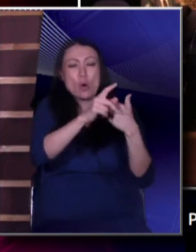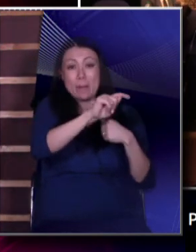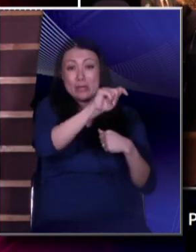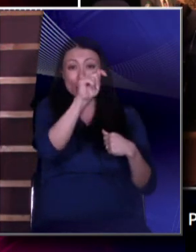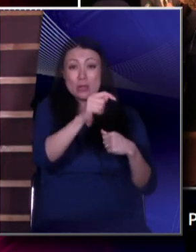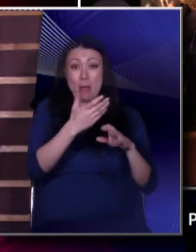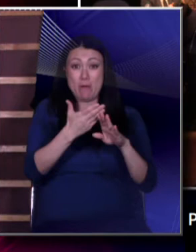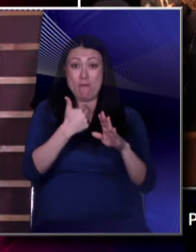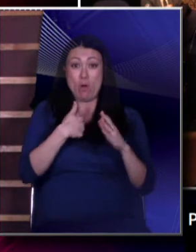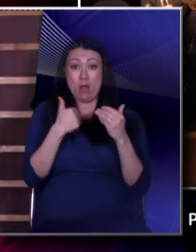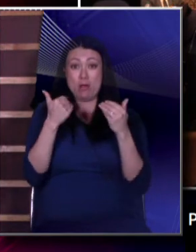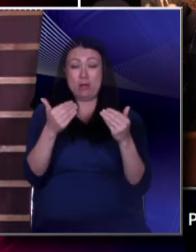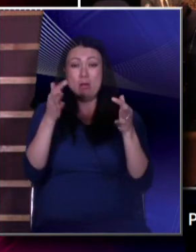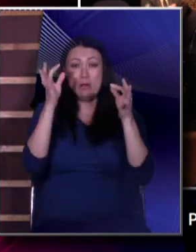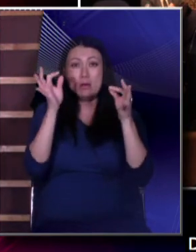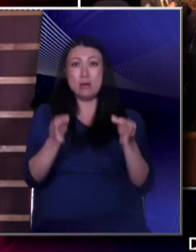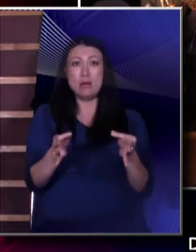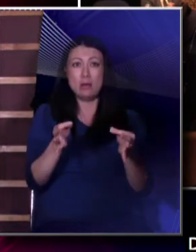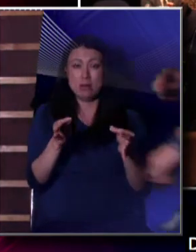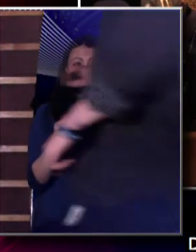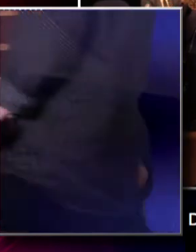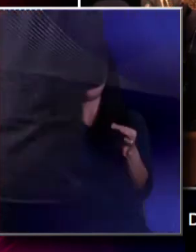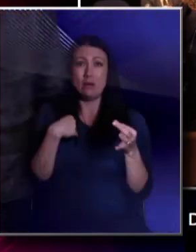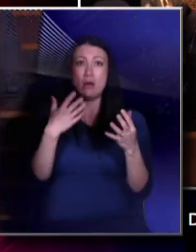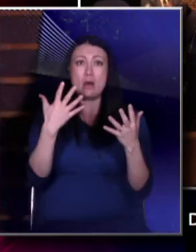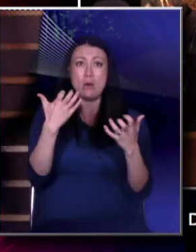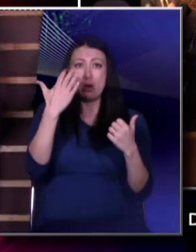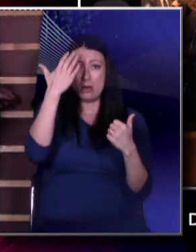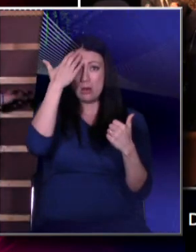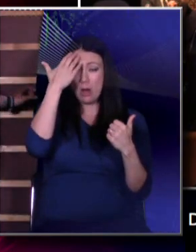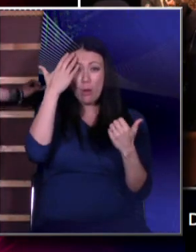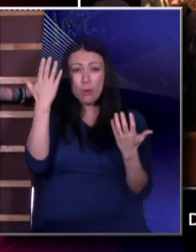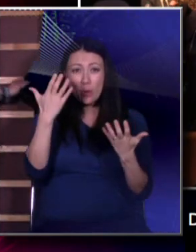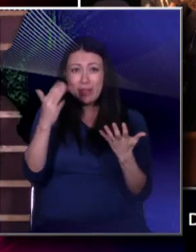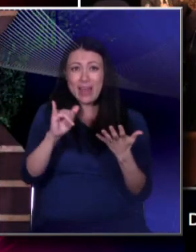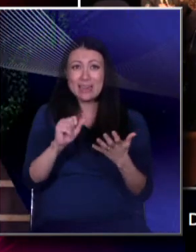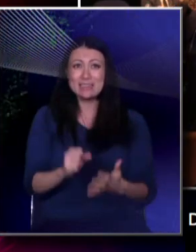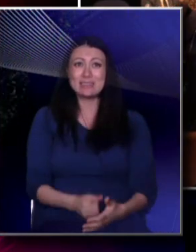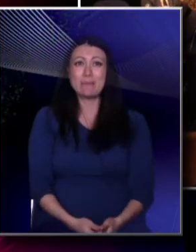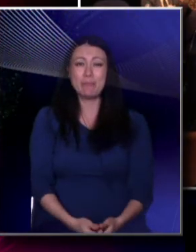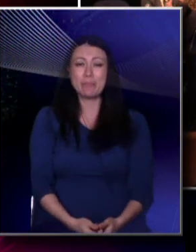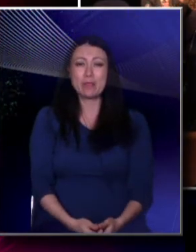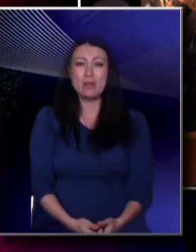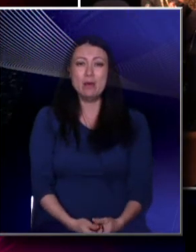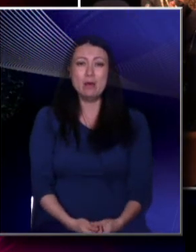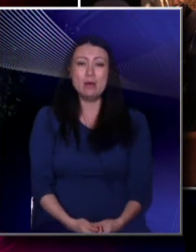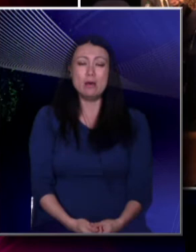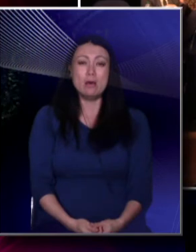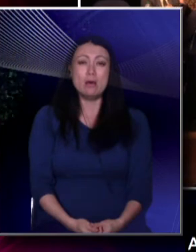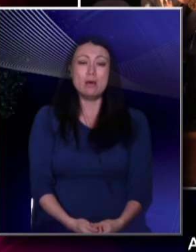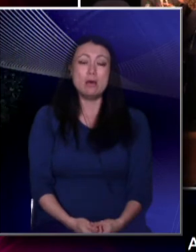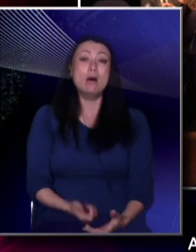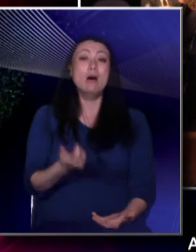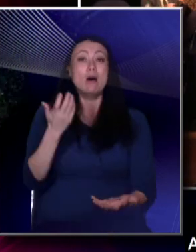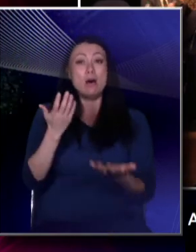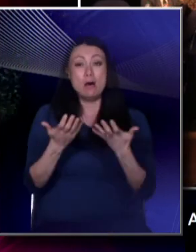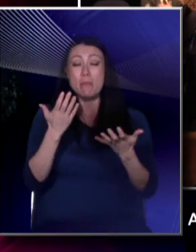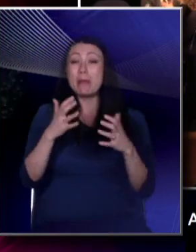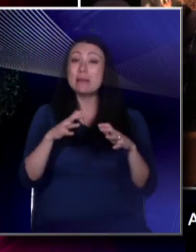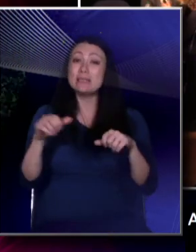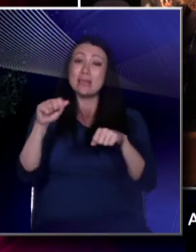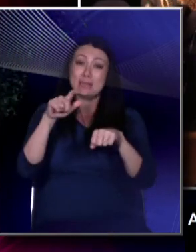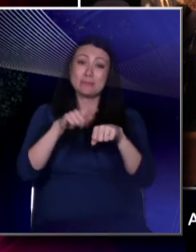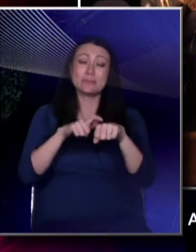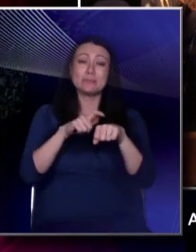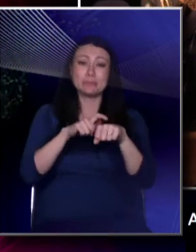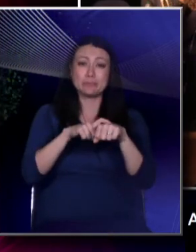make any decision, Right, I'm on board with that. I want to know what all that is. Now, that might take some time, folks, but I would